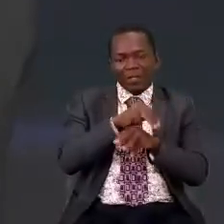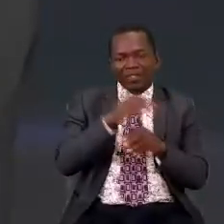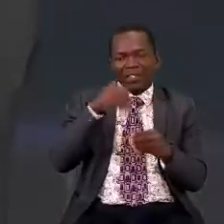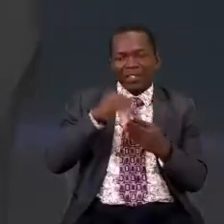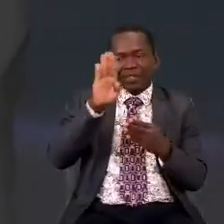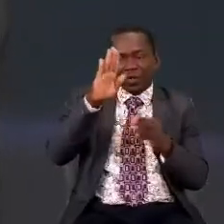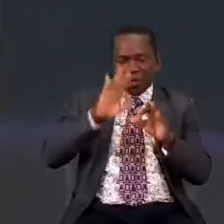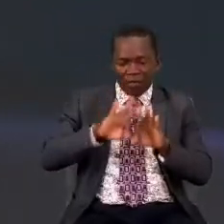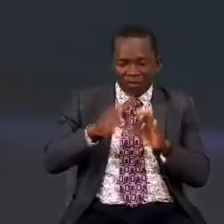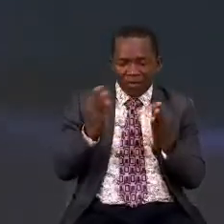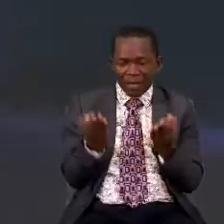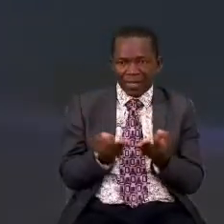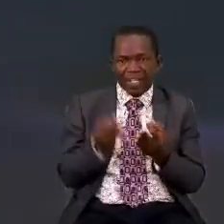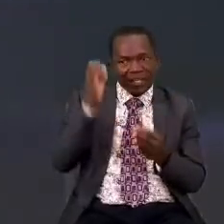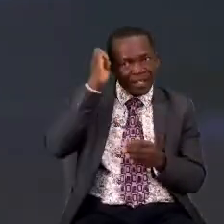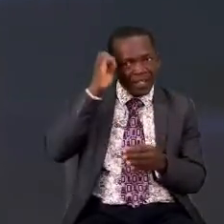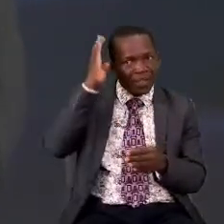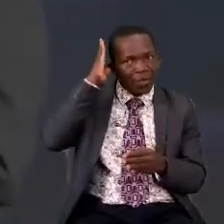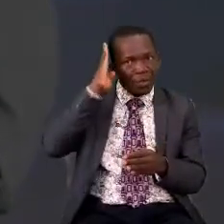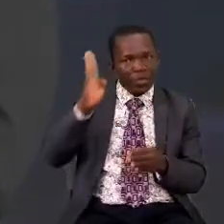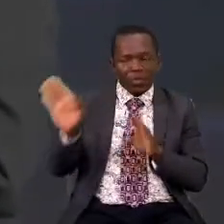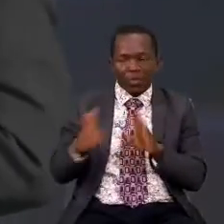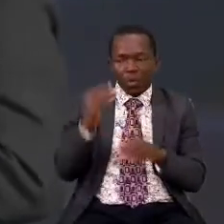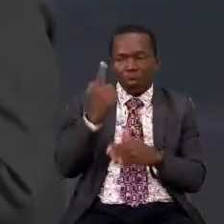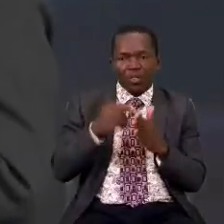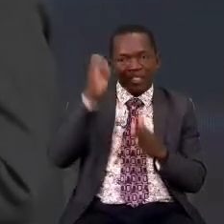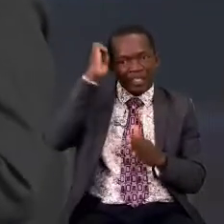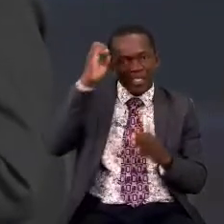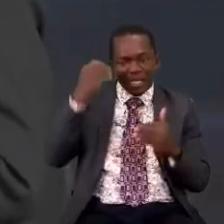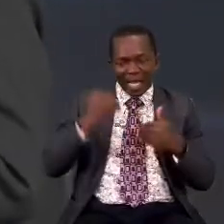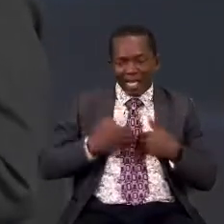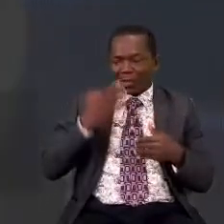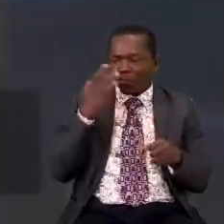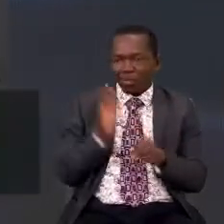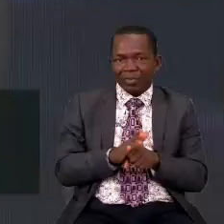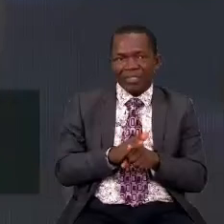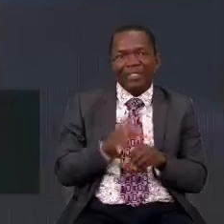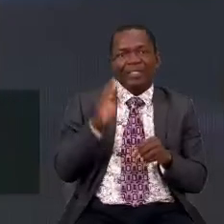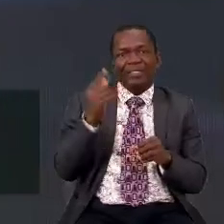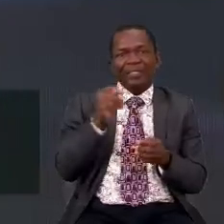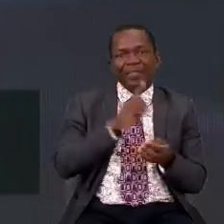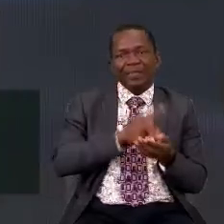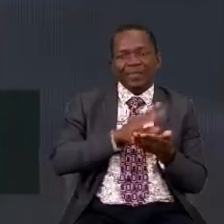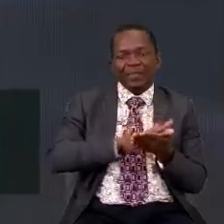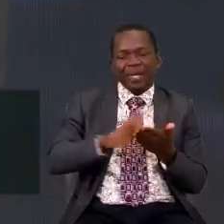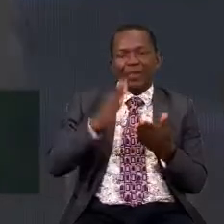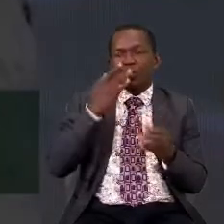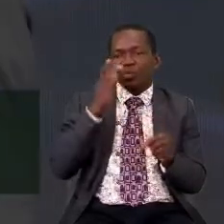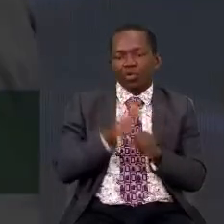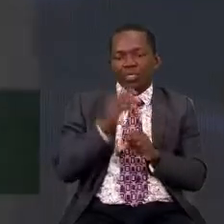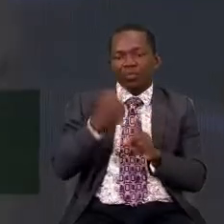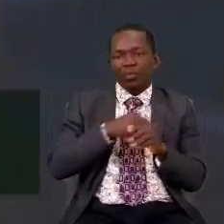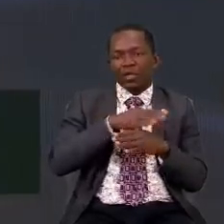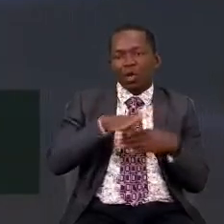the omnipotent God. Number three, a divine presence of the omnipresent